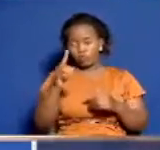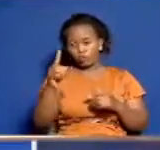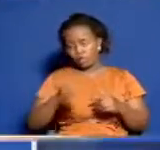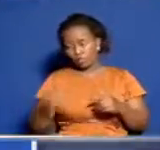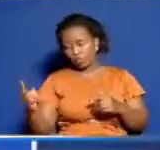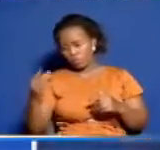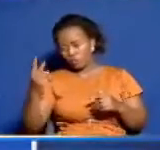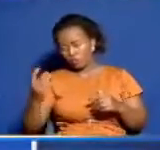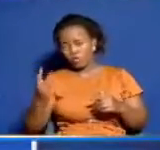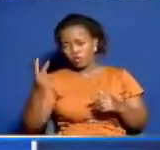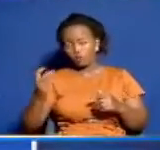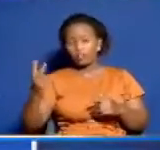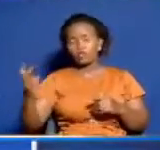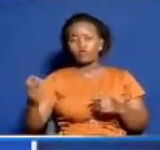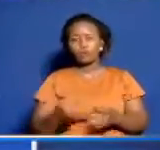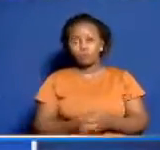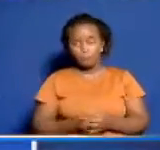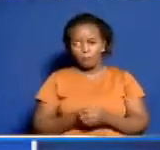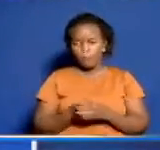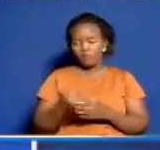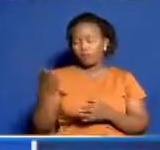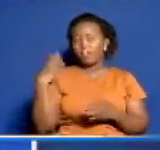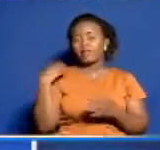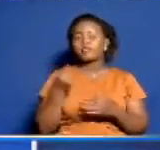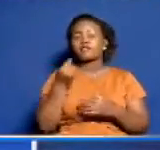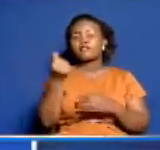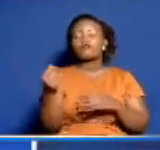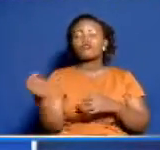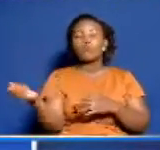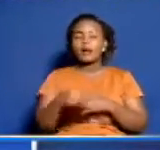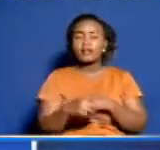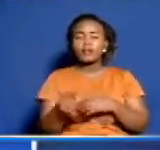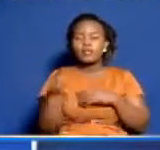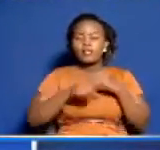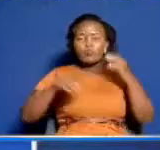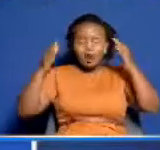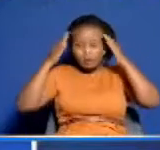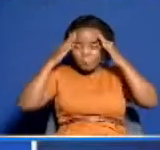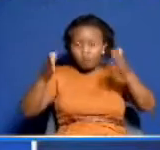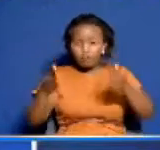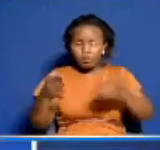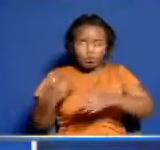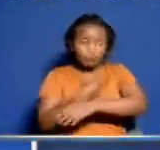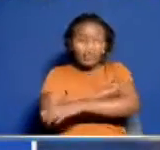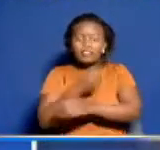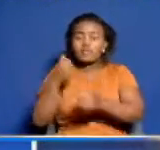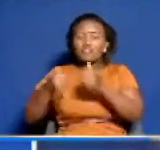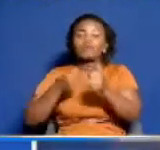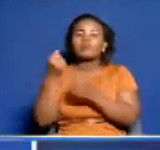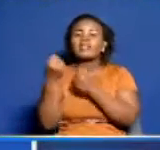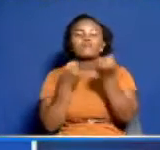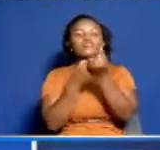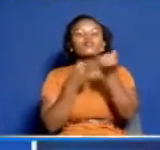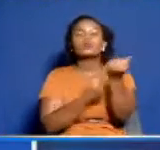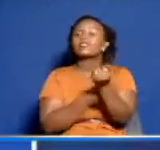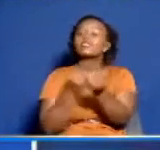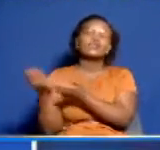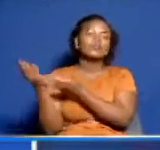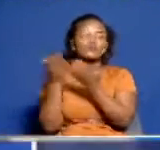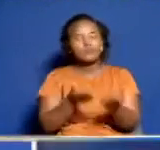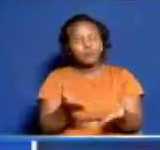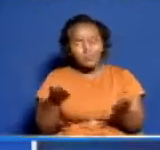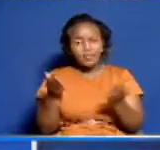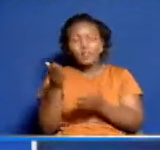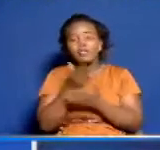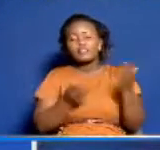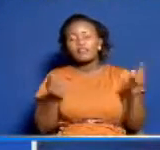2021-2022. For the last few months, we've been depending on the COVID that has been donated. For example, the last 350,000 doses that came